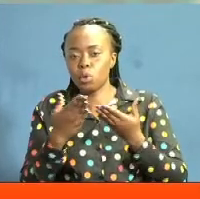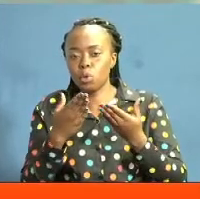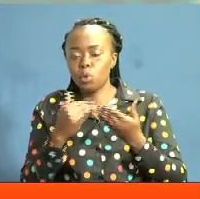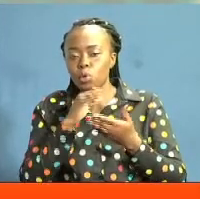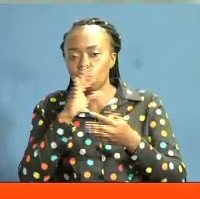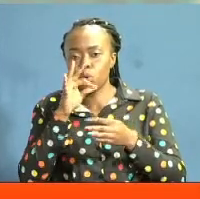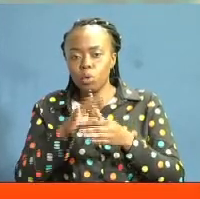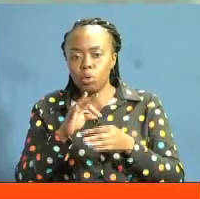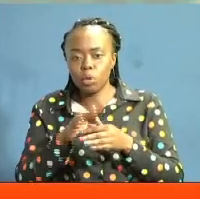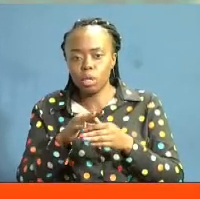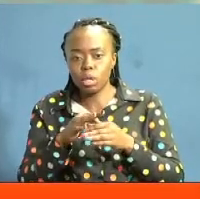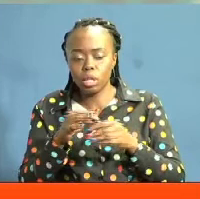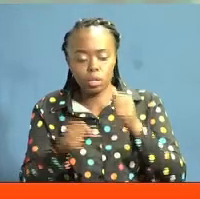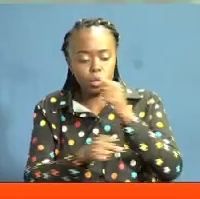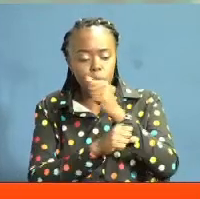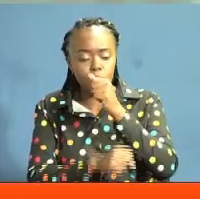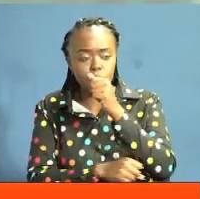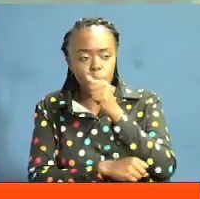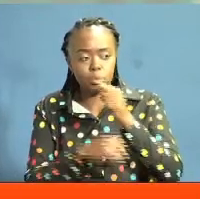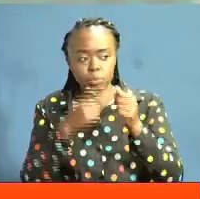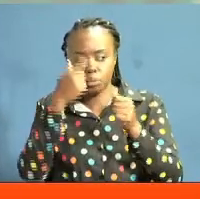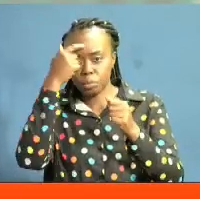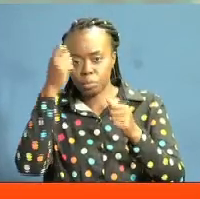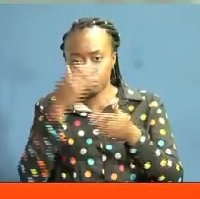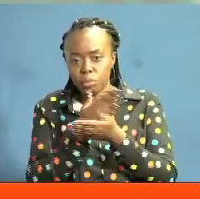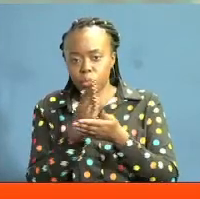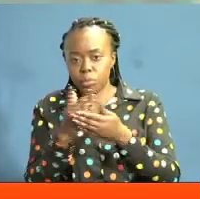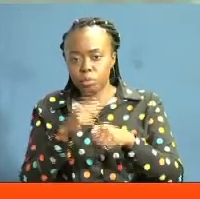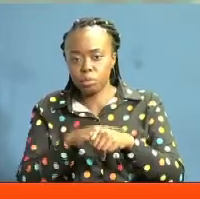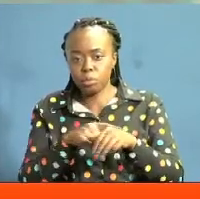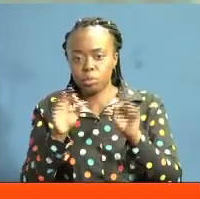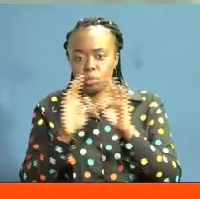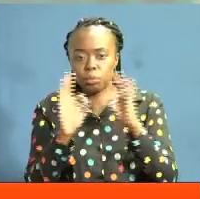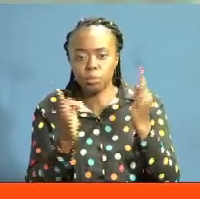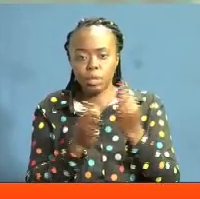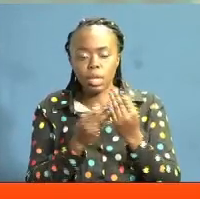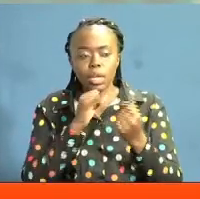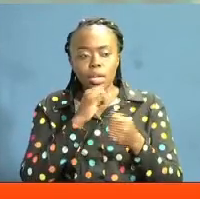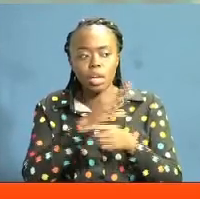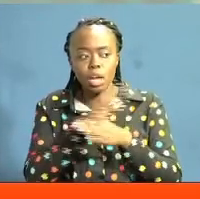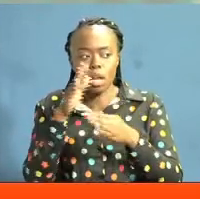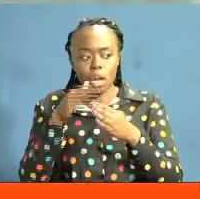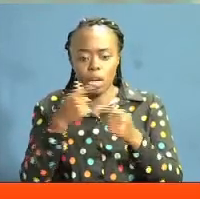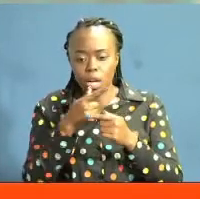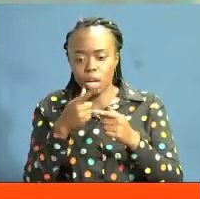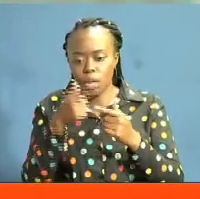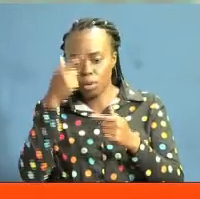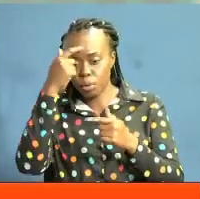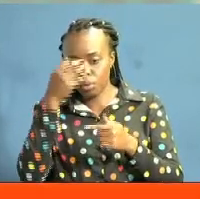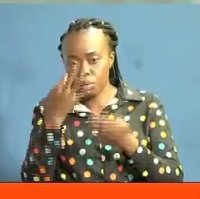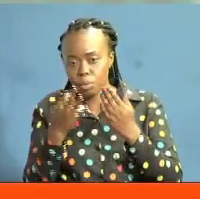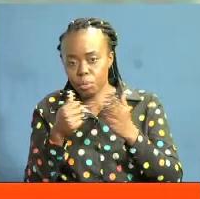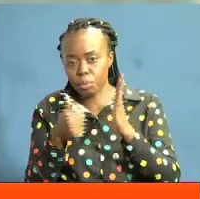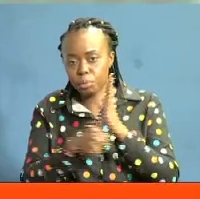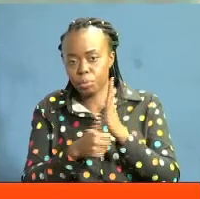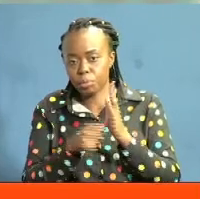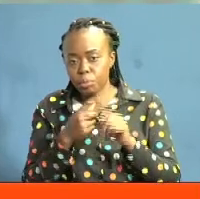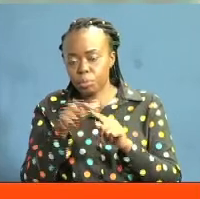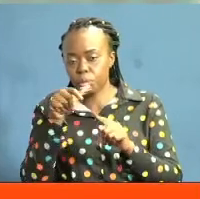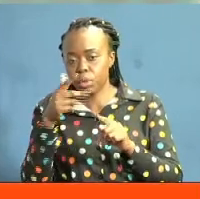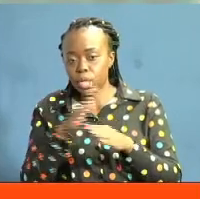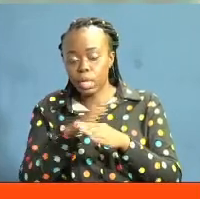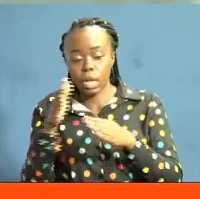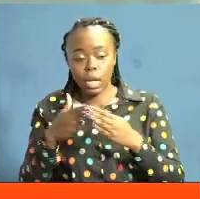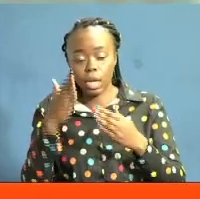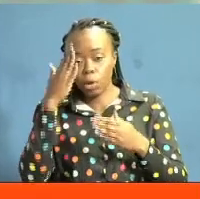find support? Because sometimes family is never there for them due to one issue or another. They never know